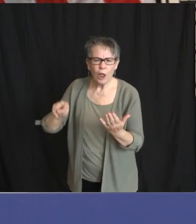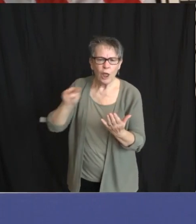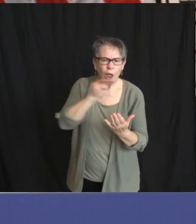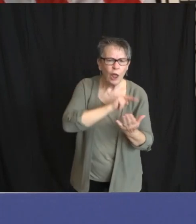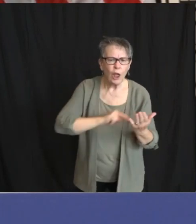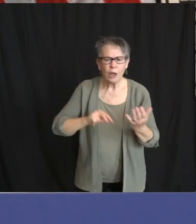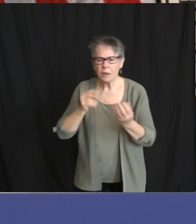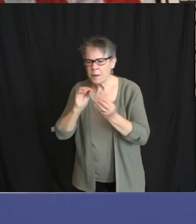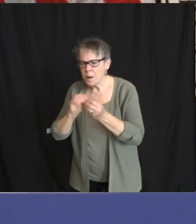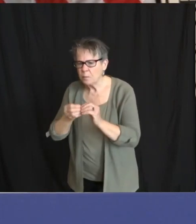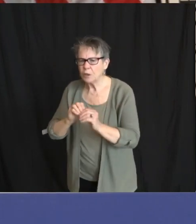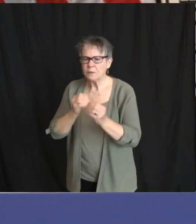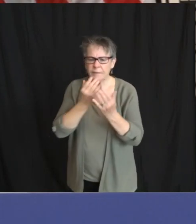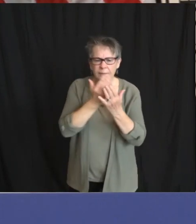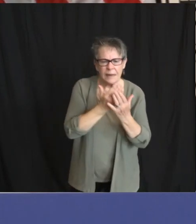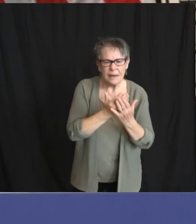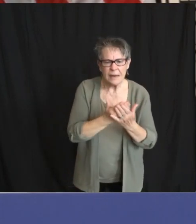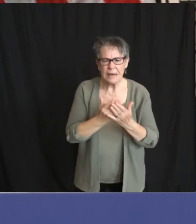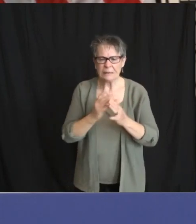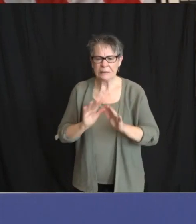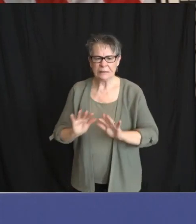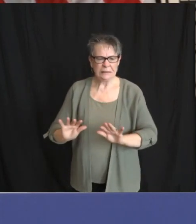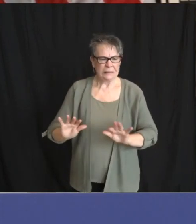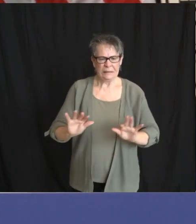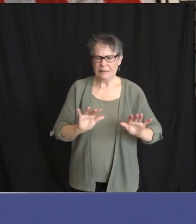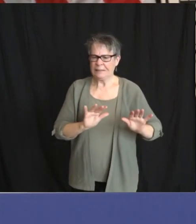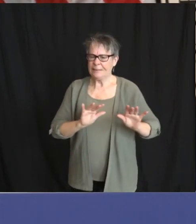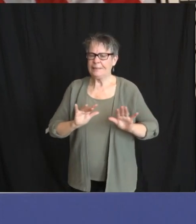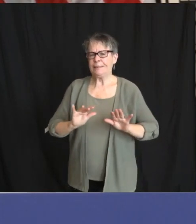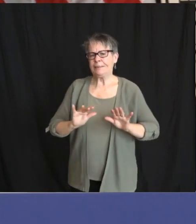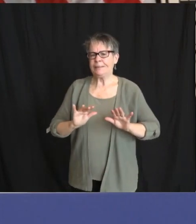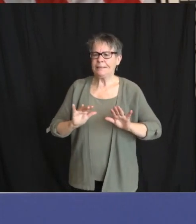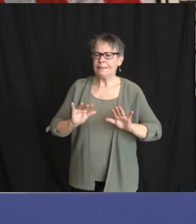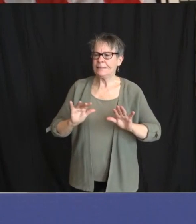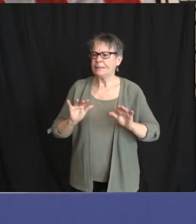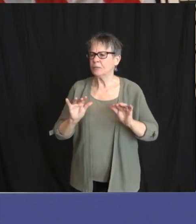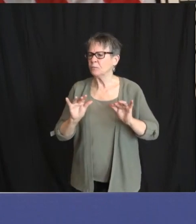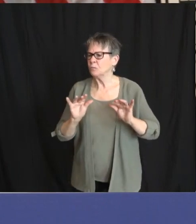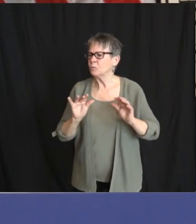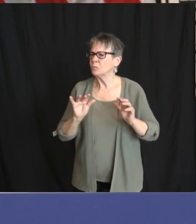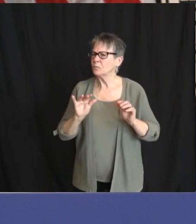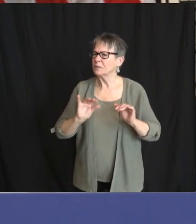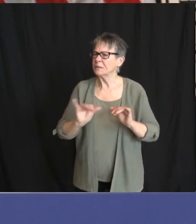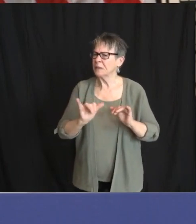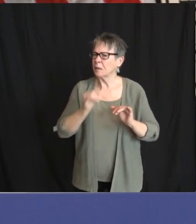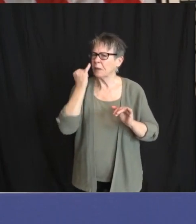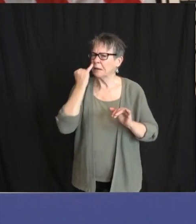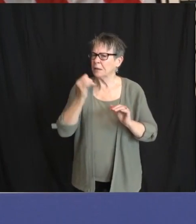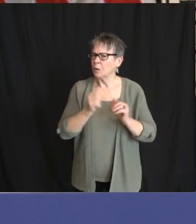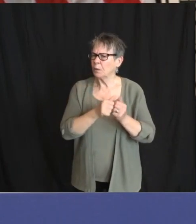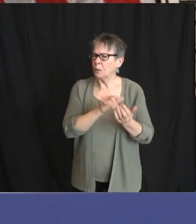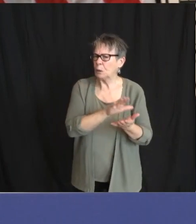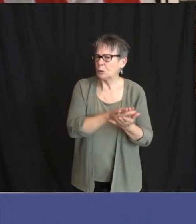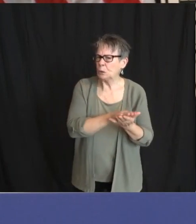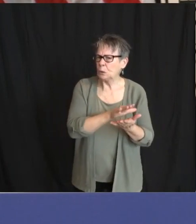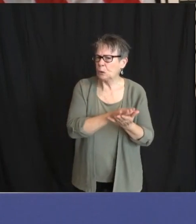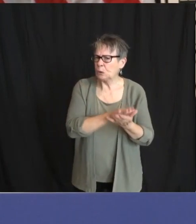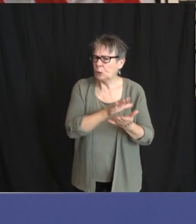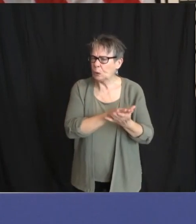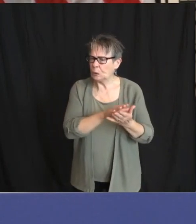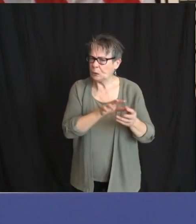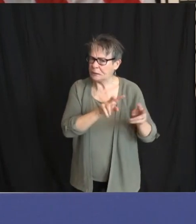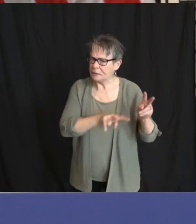about education and the balance of the school year. That's something we're constantly looking at. We'll have an announcement on one day. And